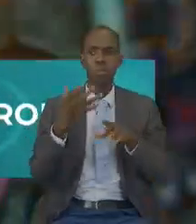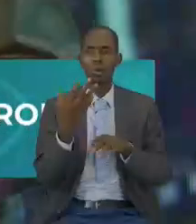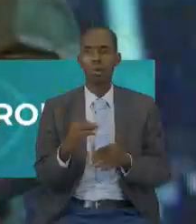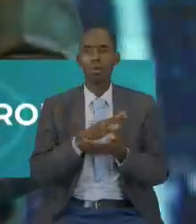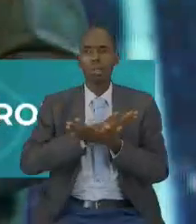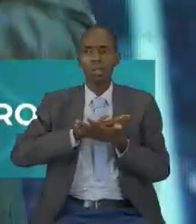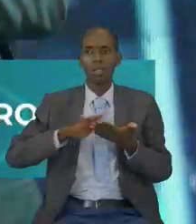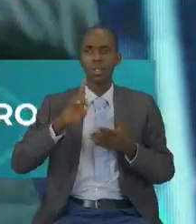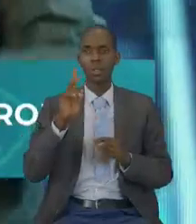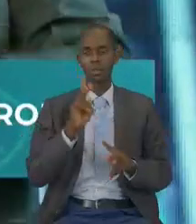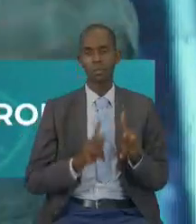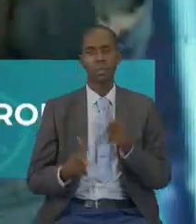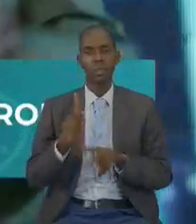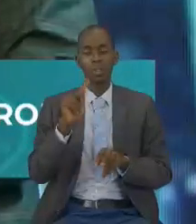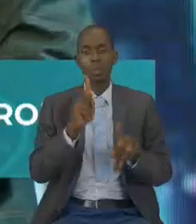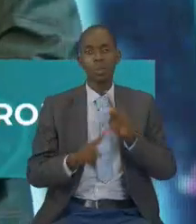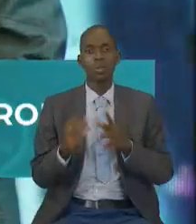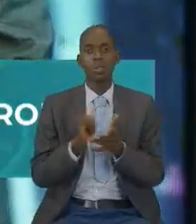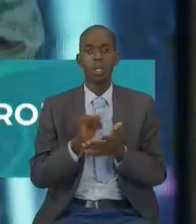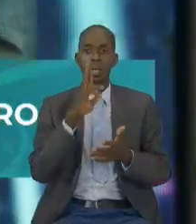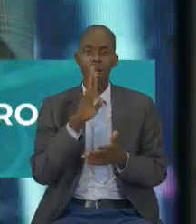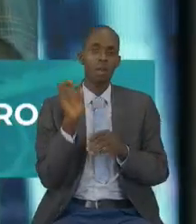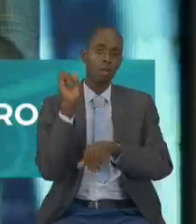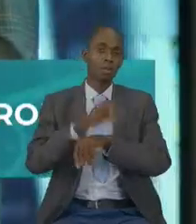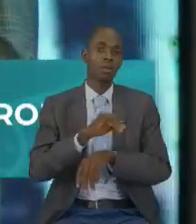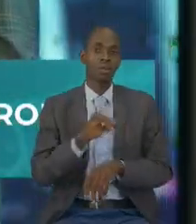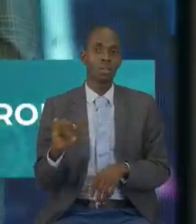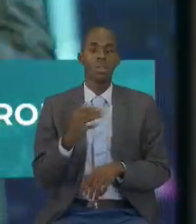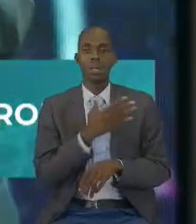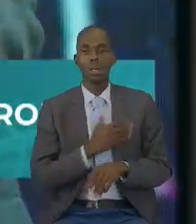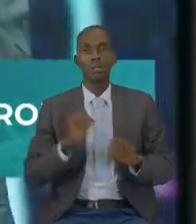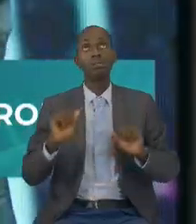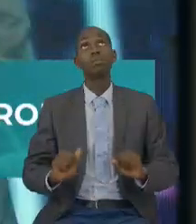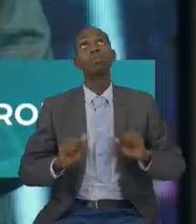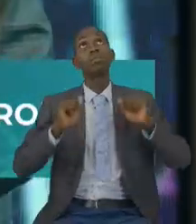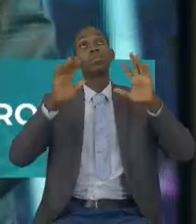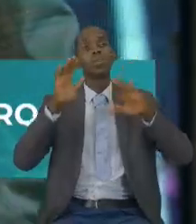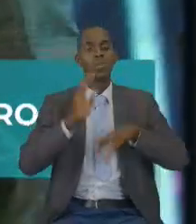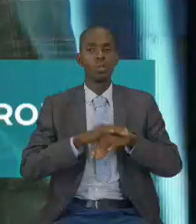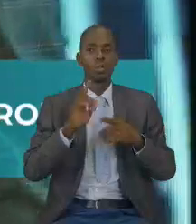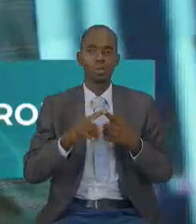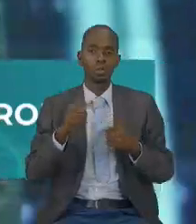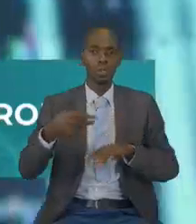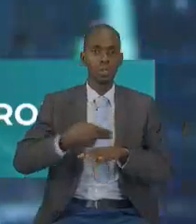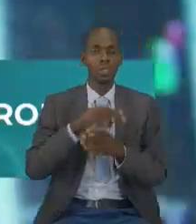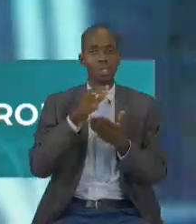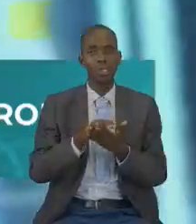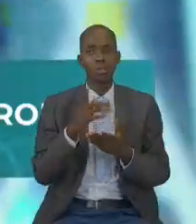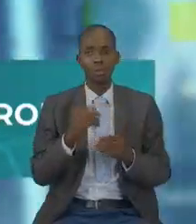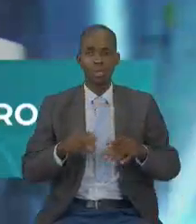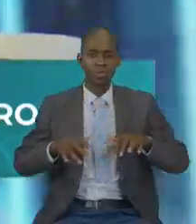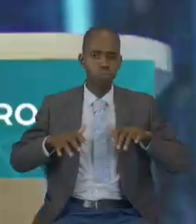people. The people who are conquering and consecrated unto the Lamb. The multitude